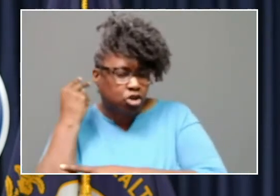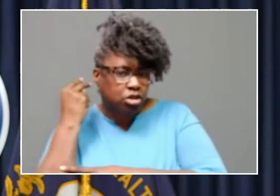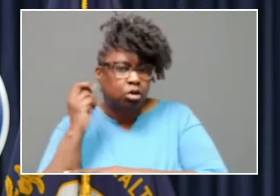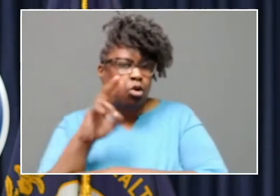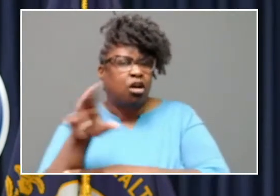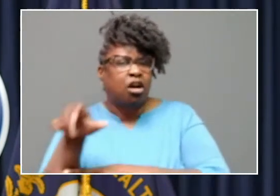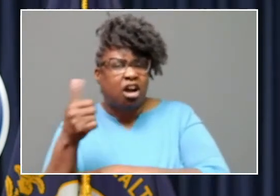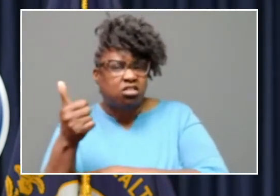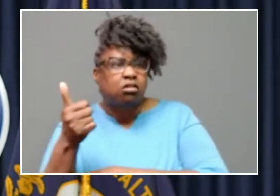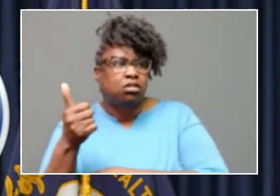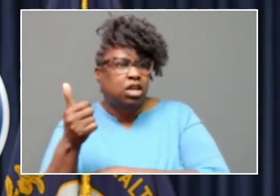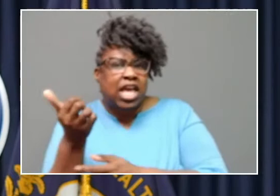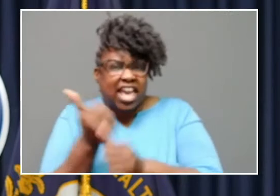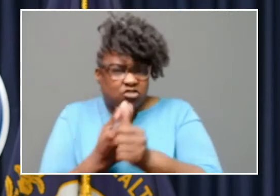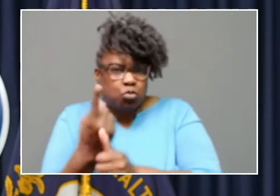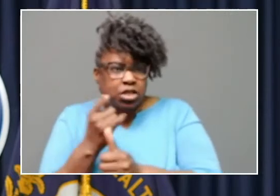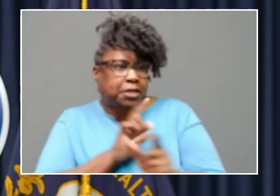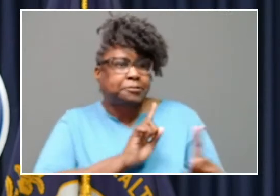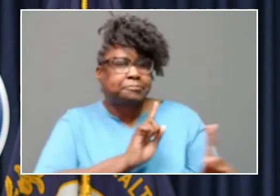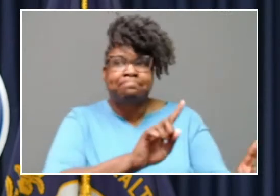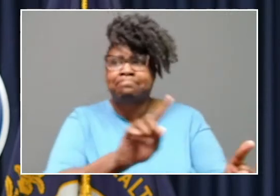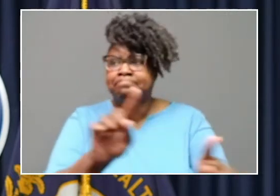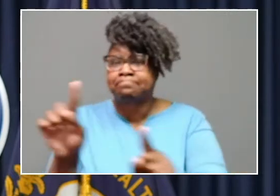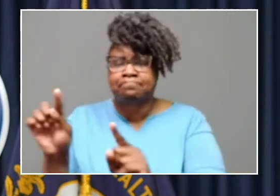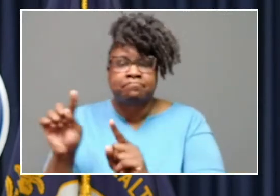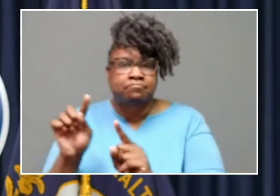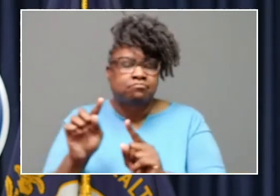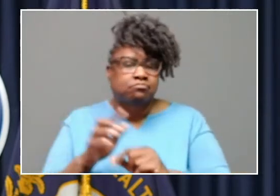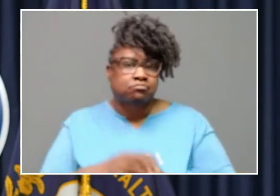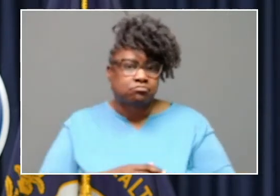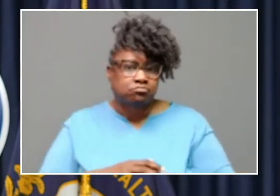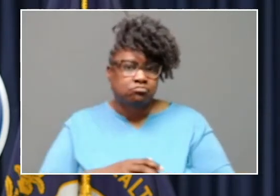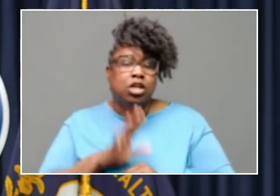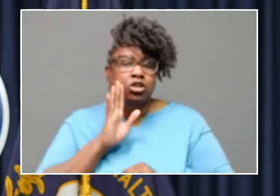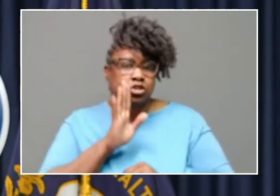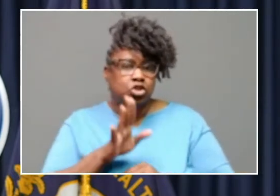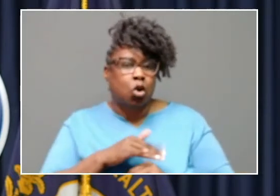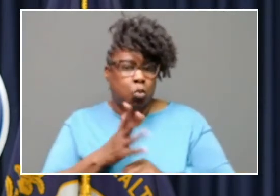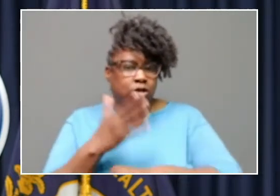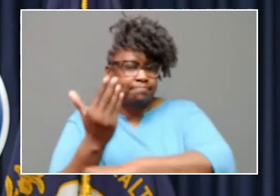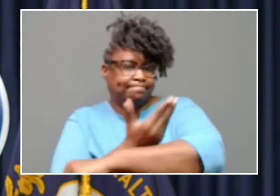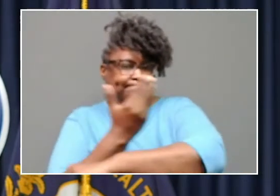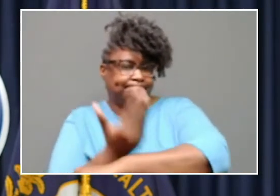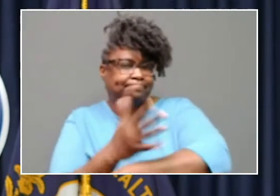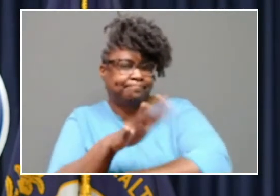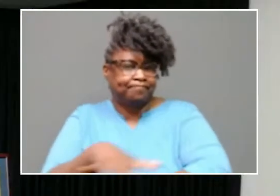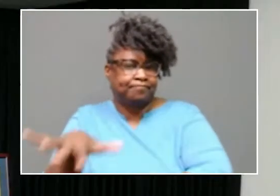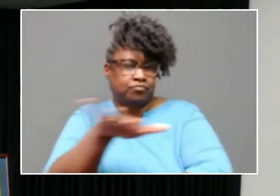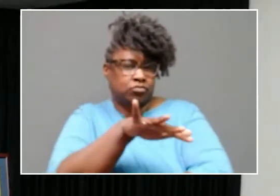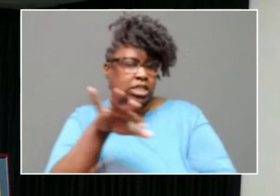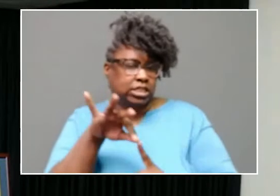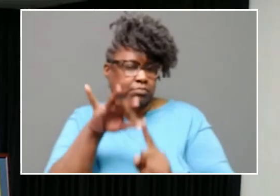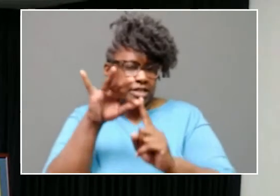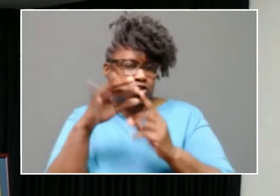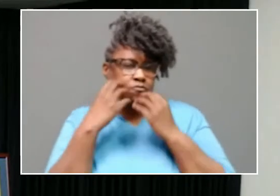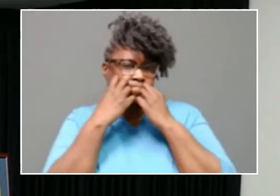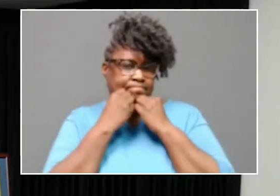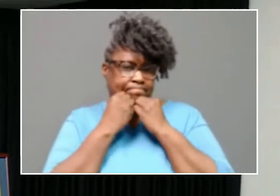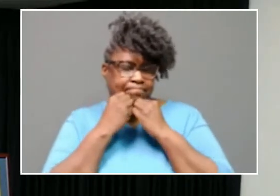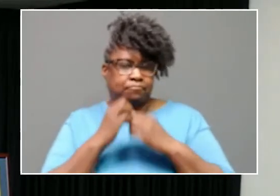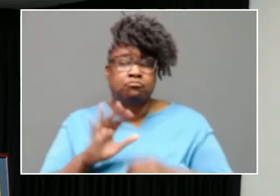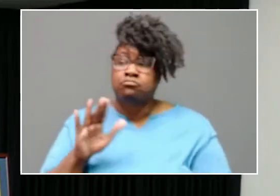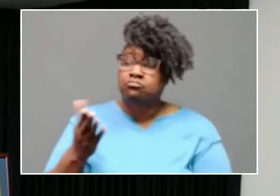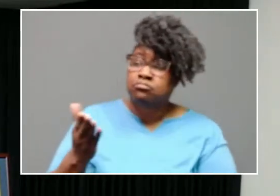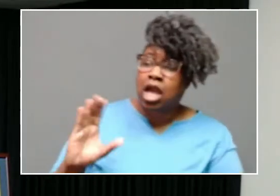So it's truly also going to develop that area, which is a special area. Carolina. Governor, a